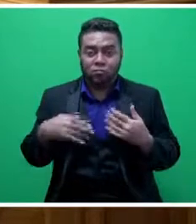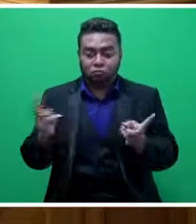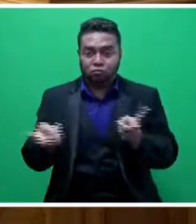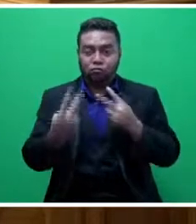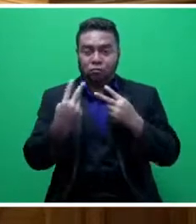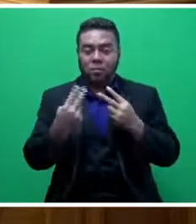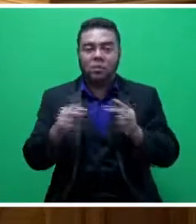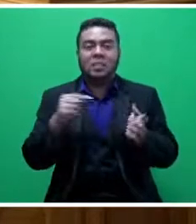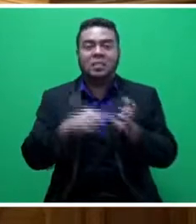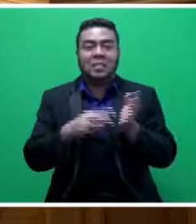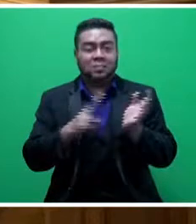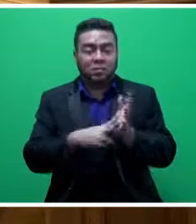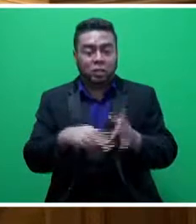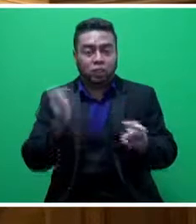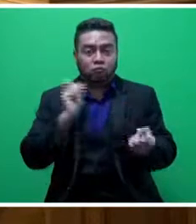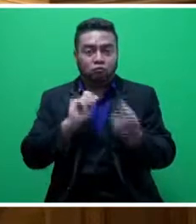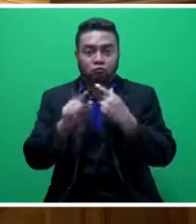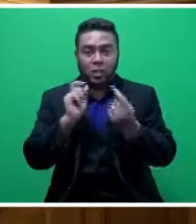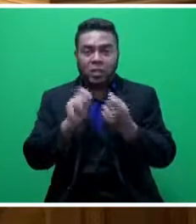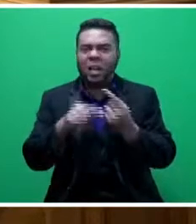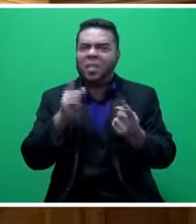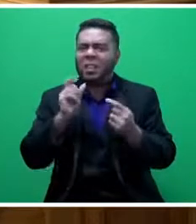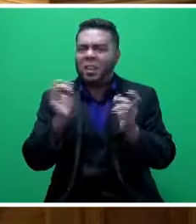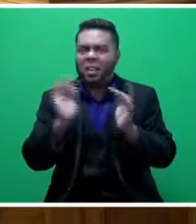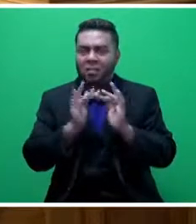streaming of today's proceedings.